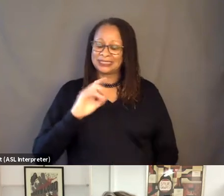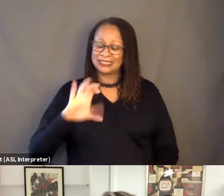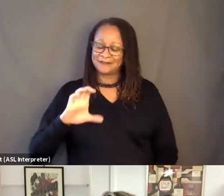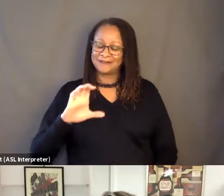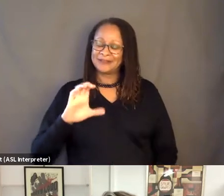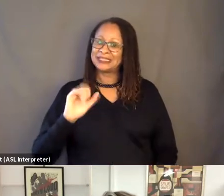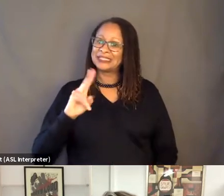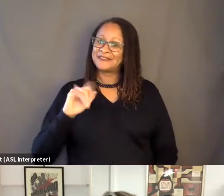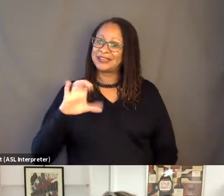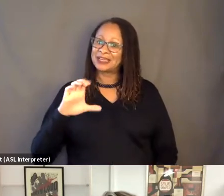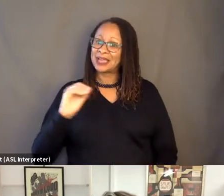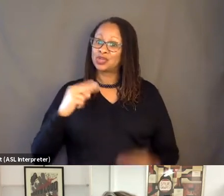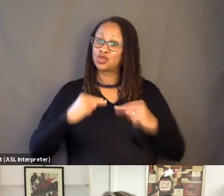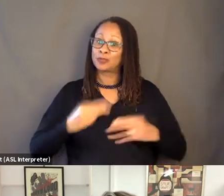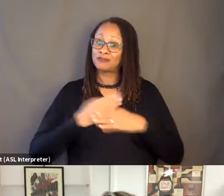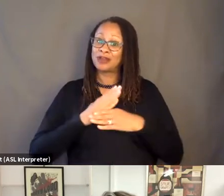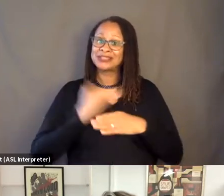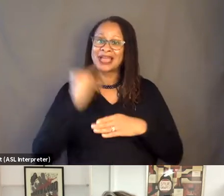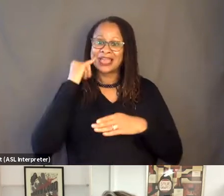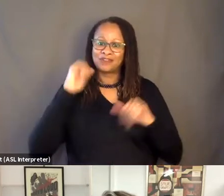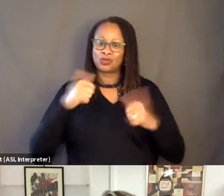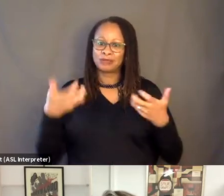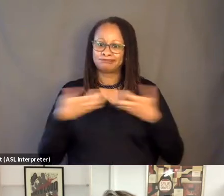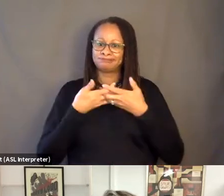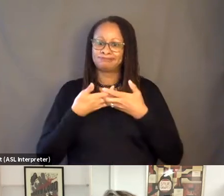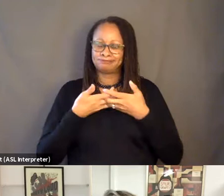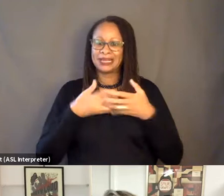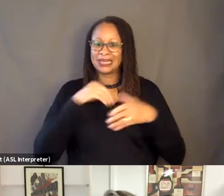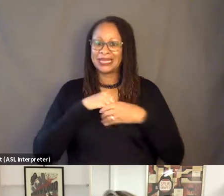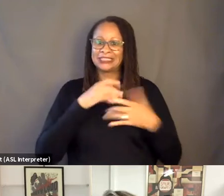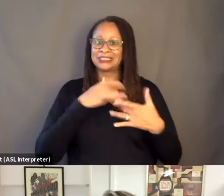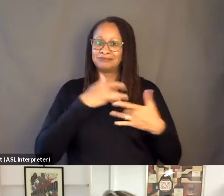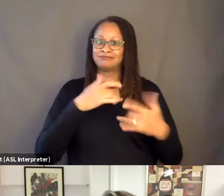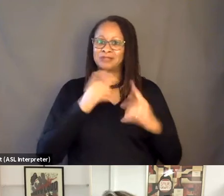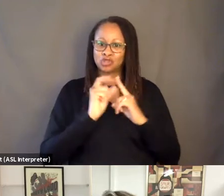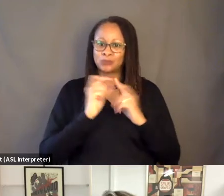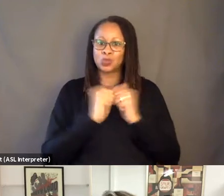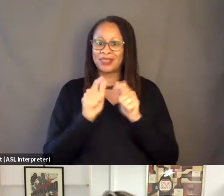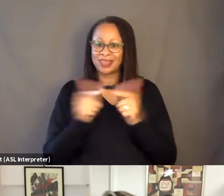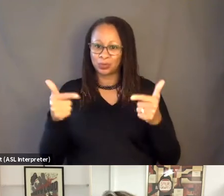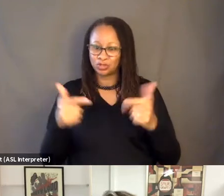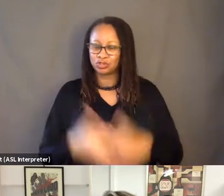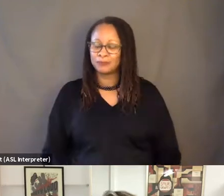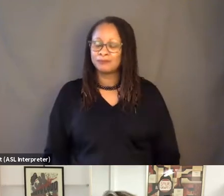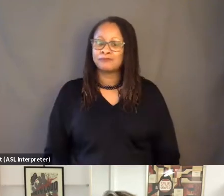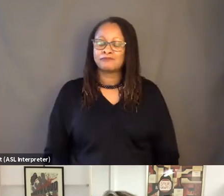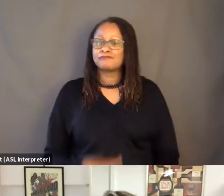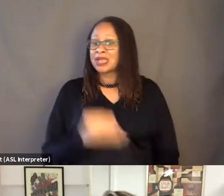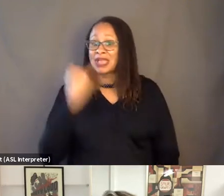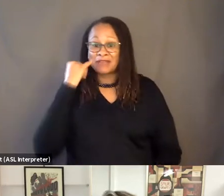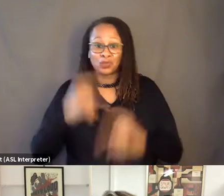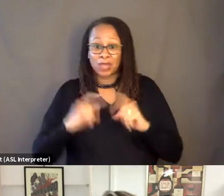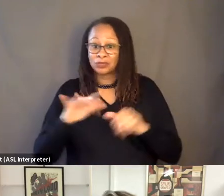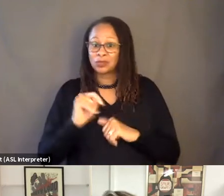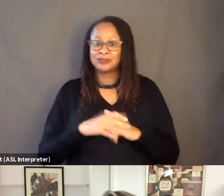human rights, if you can claim them in neurotypical terms with language. And if you can't, you are